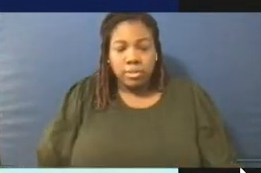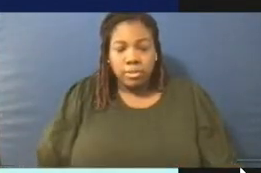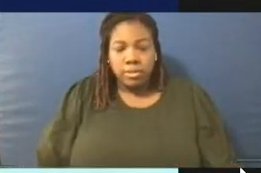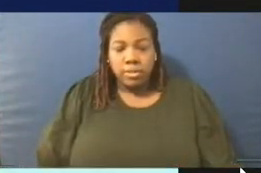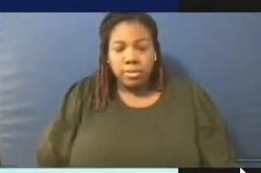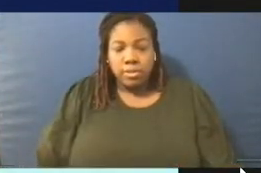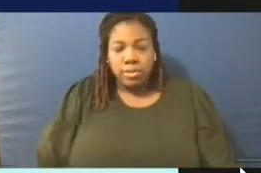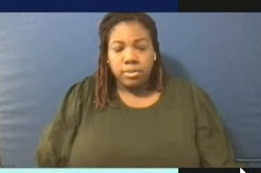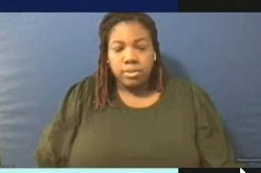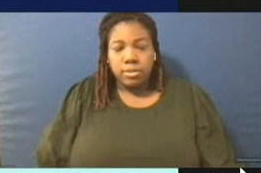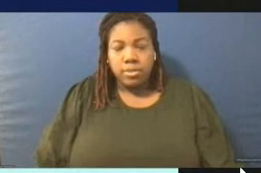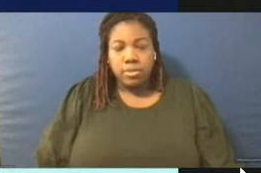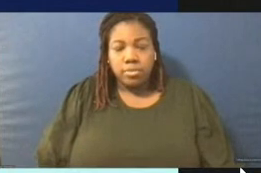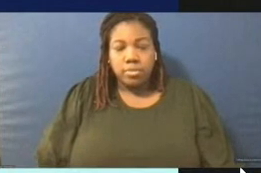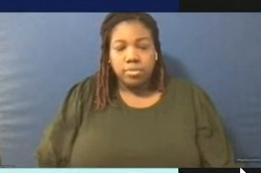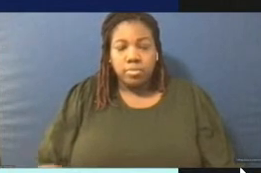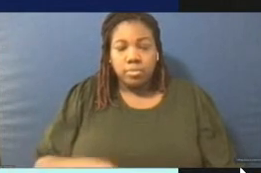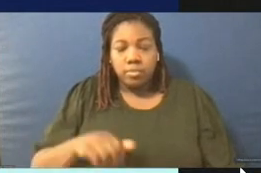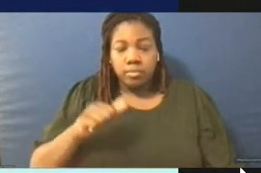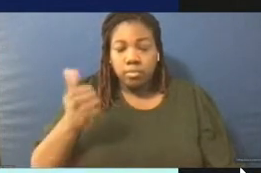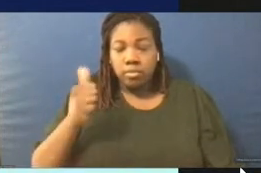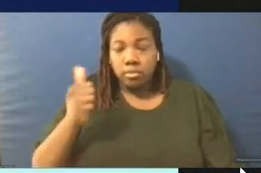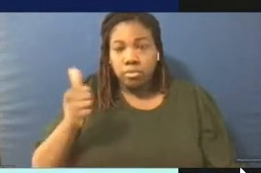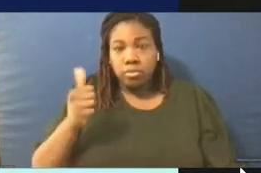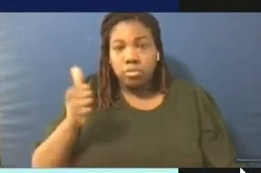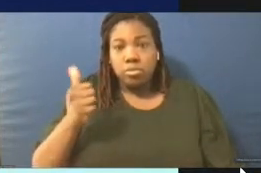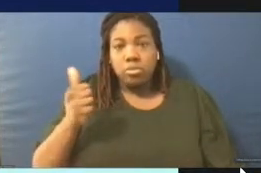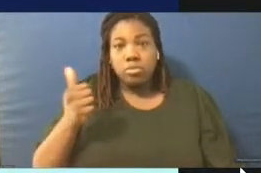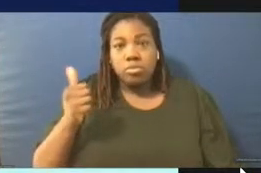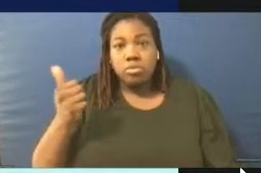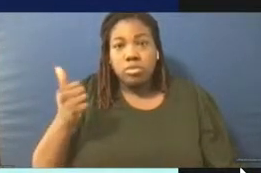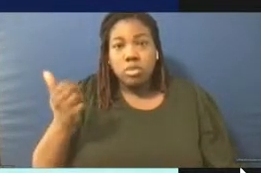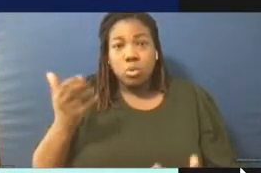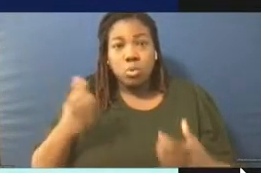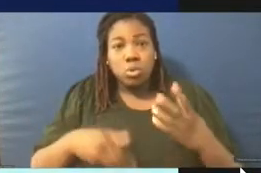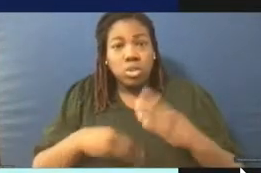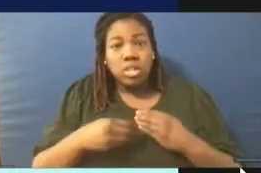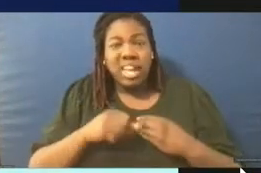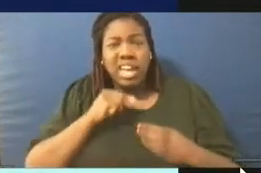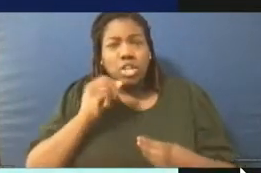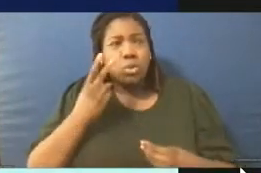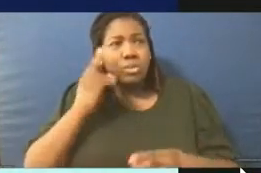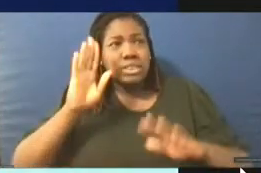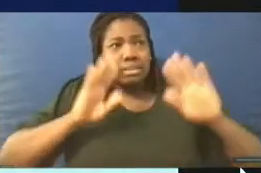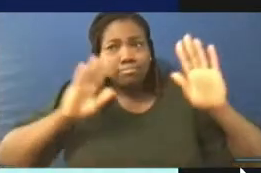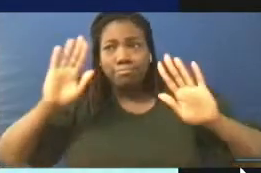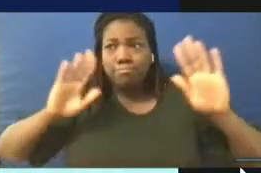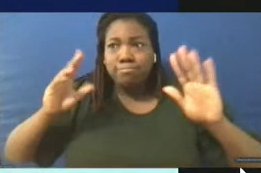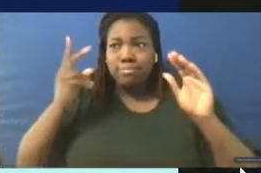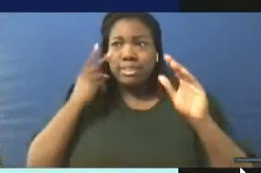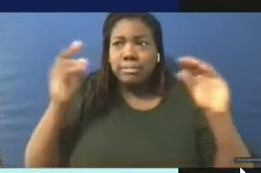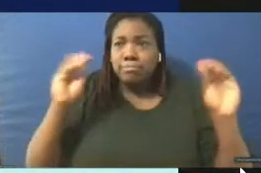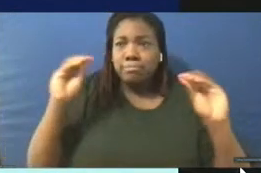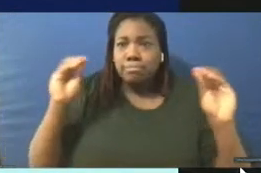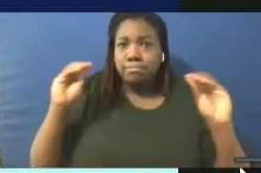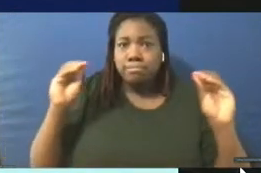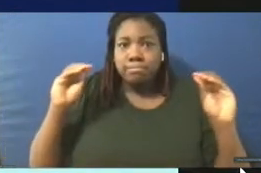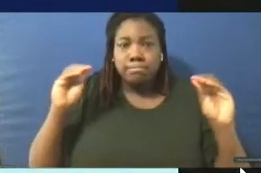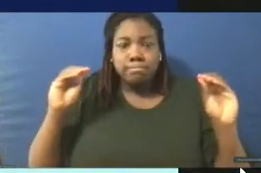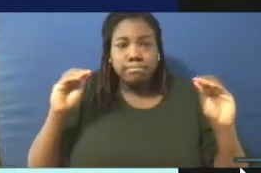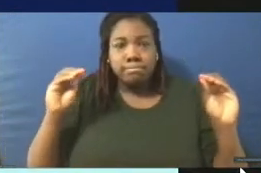Chair Yoon, is there anything else you'd like to add? I do not see hands from any of your other subcommittee